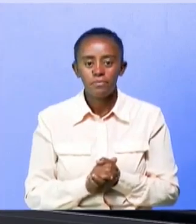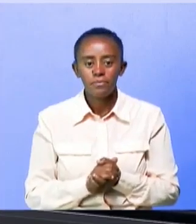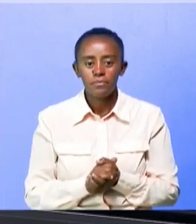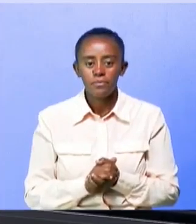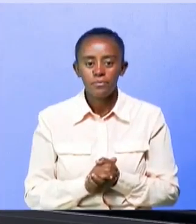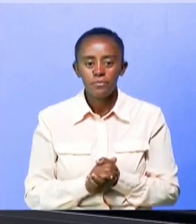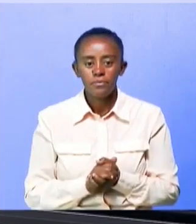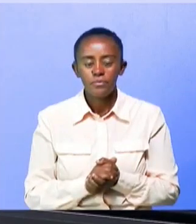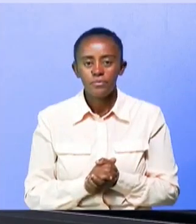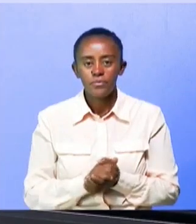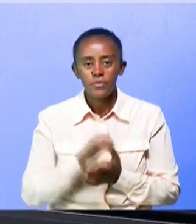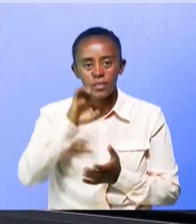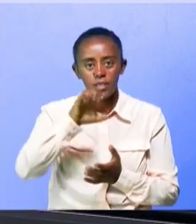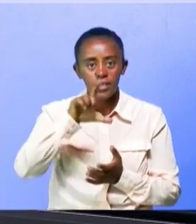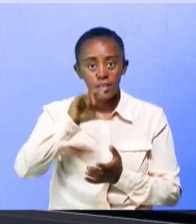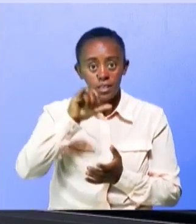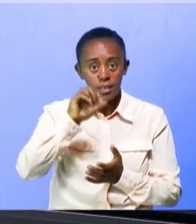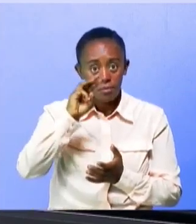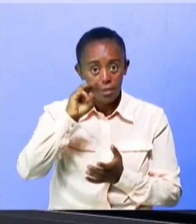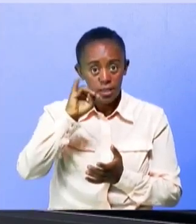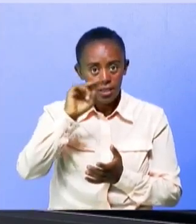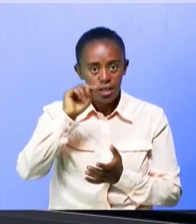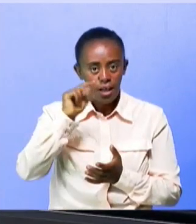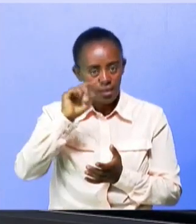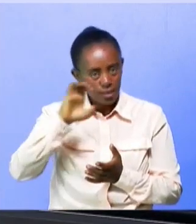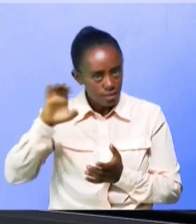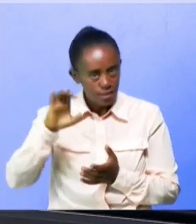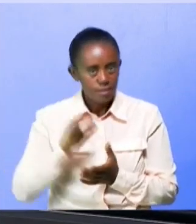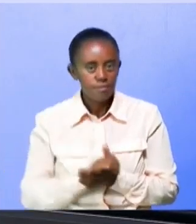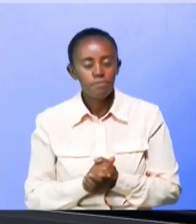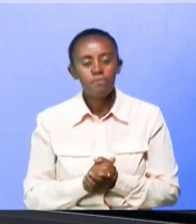Eliminate. Good.